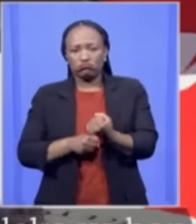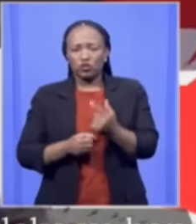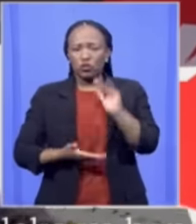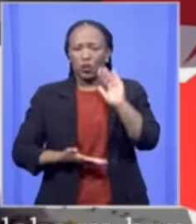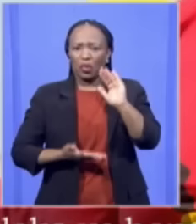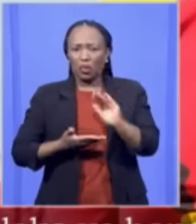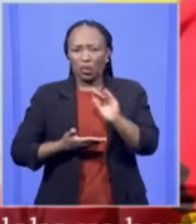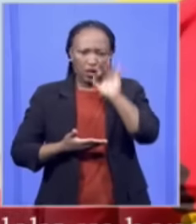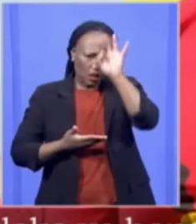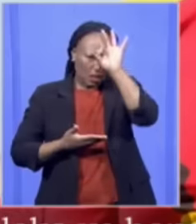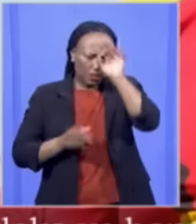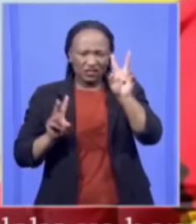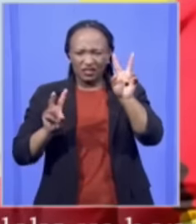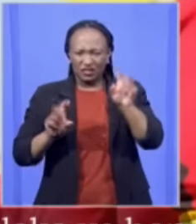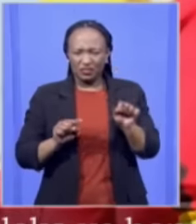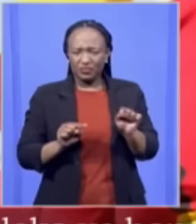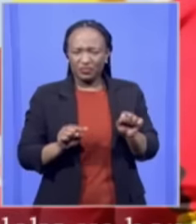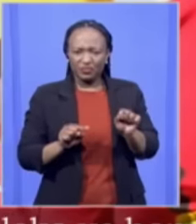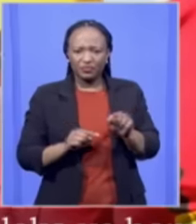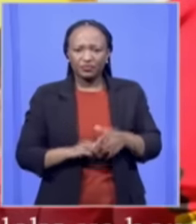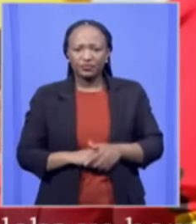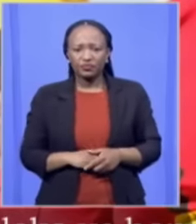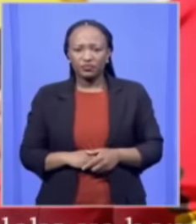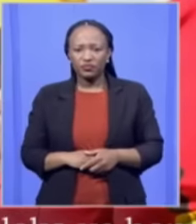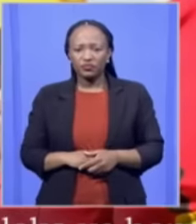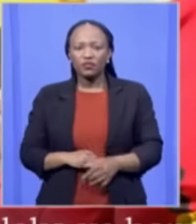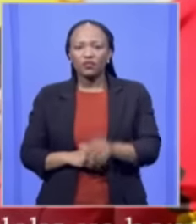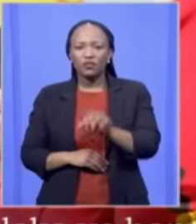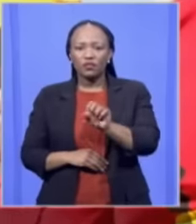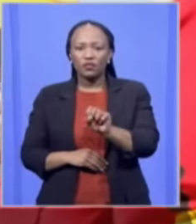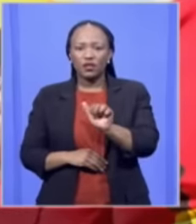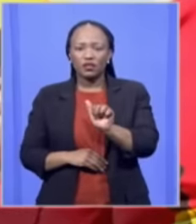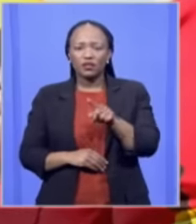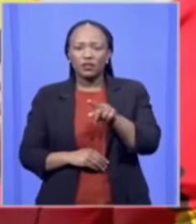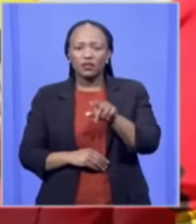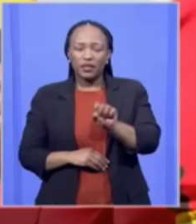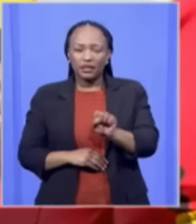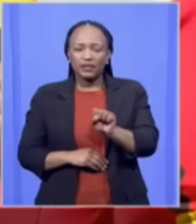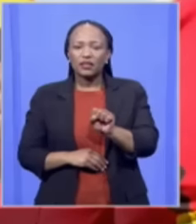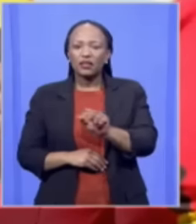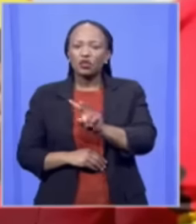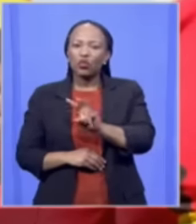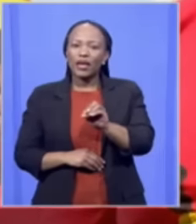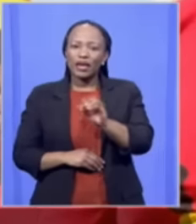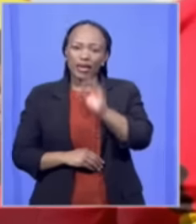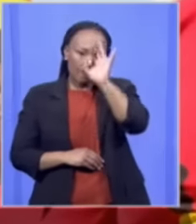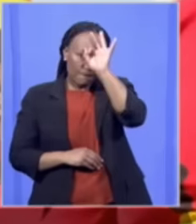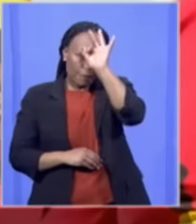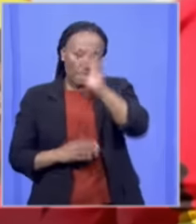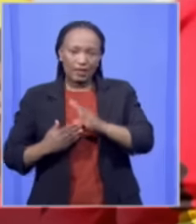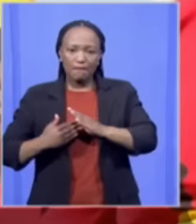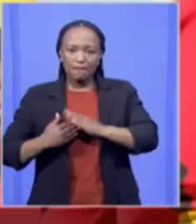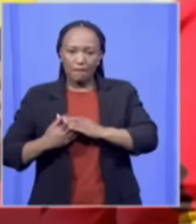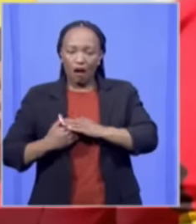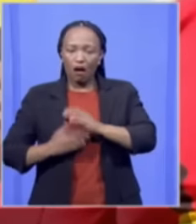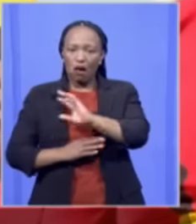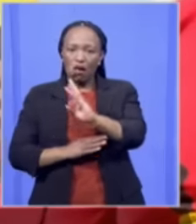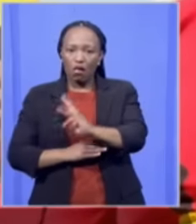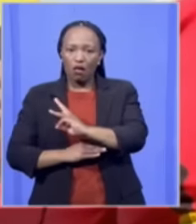sepodising. As a SAPS, we have disciplined 212 members with 17 precautionary